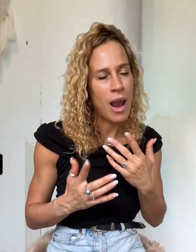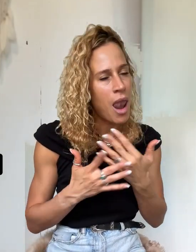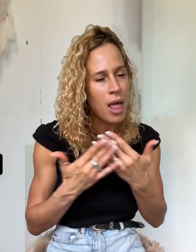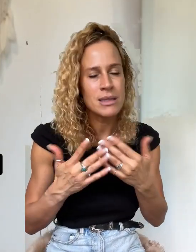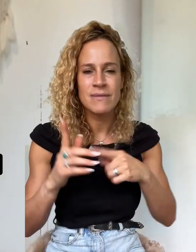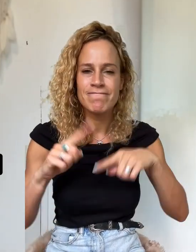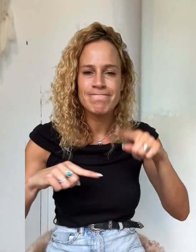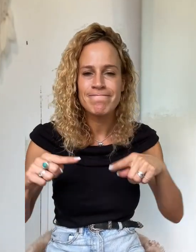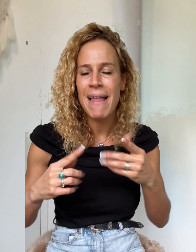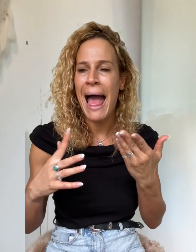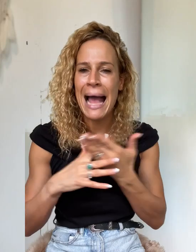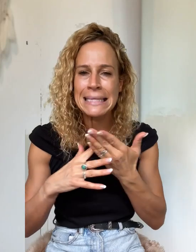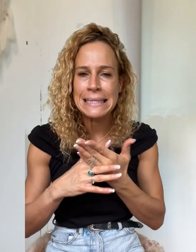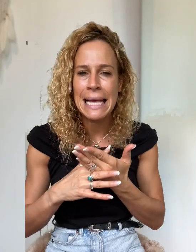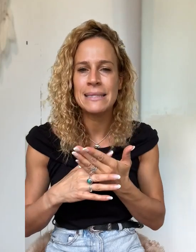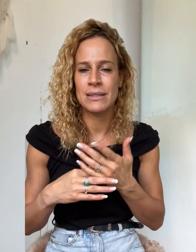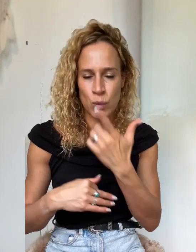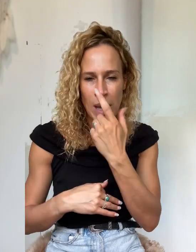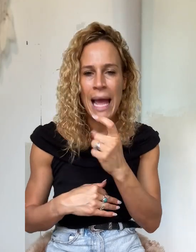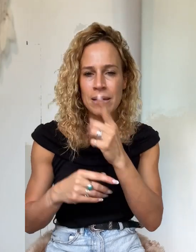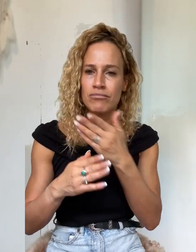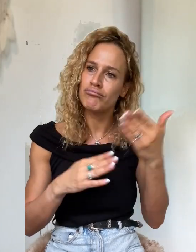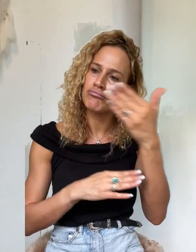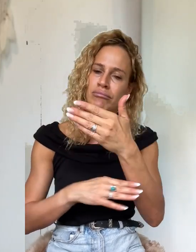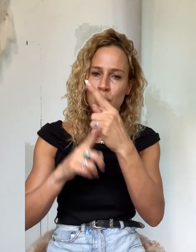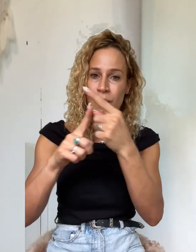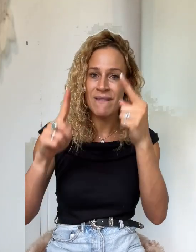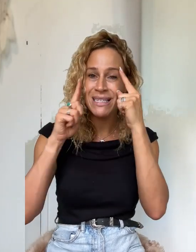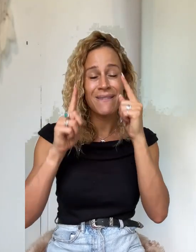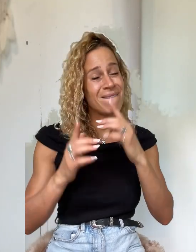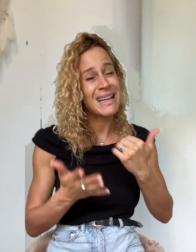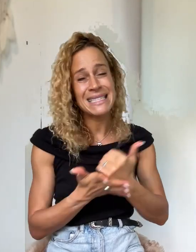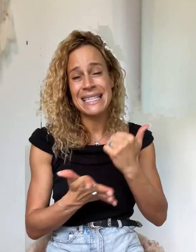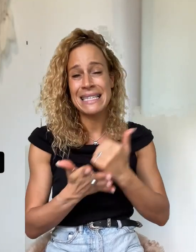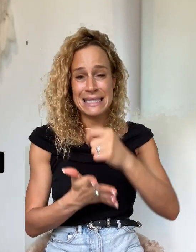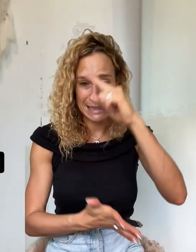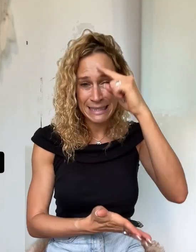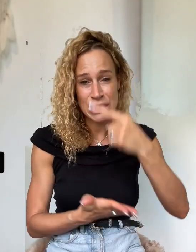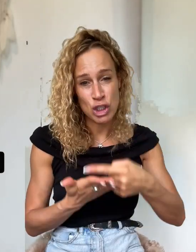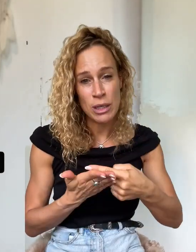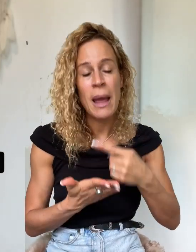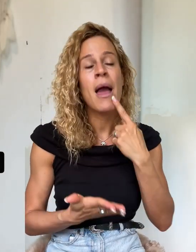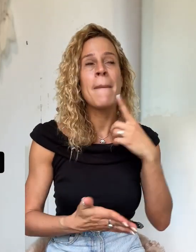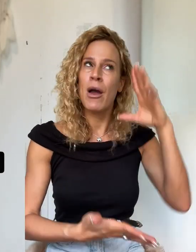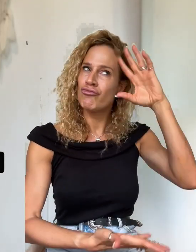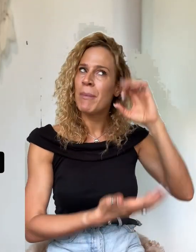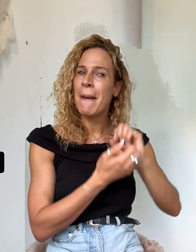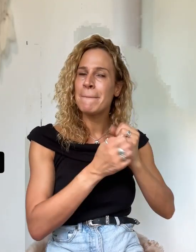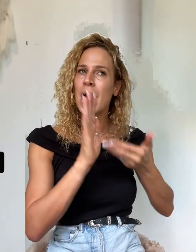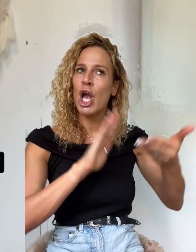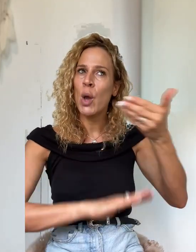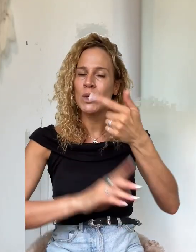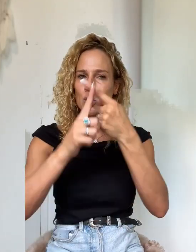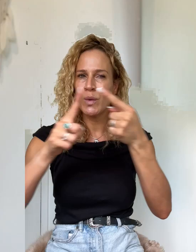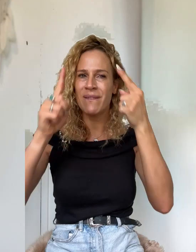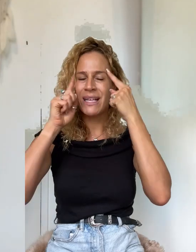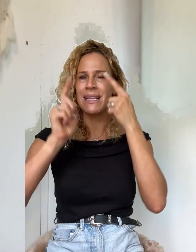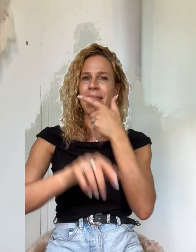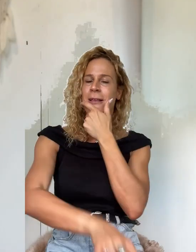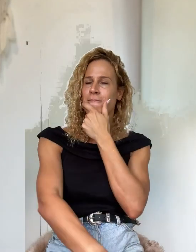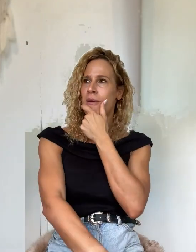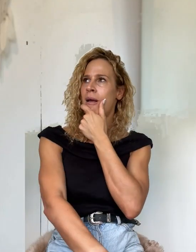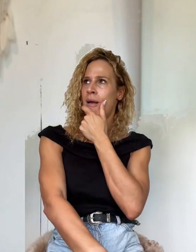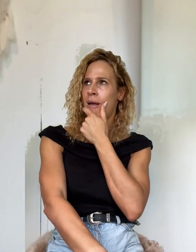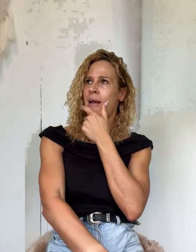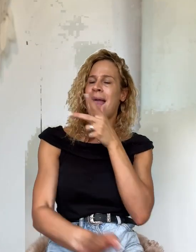a brilliant decision, and I do not regret it. So that's kind of how it happened. But I remember going into university and going, this is a